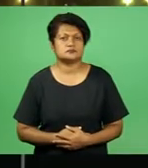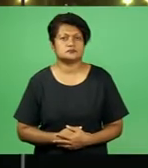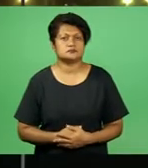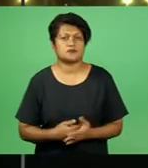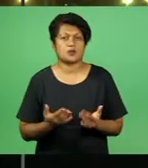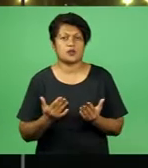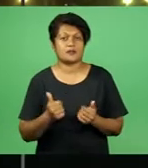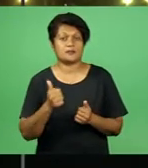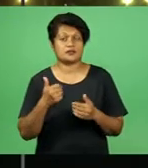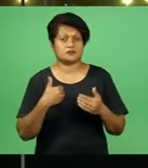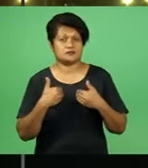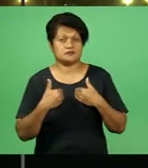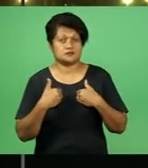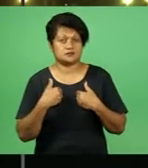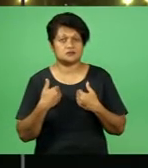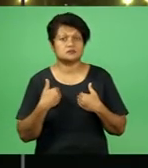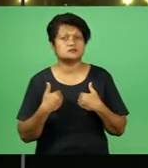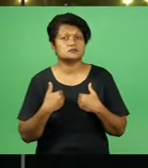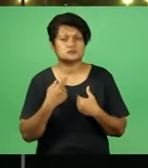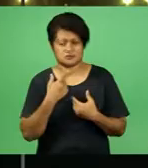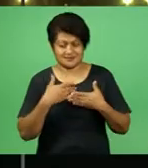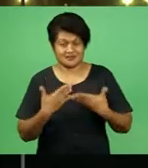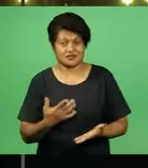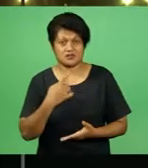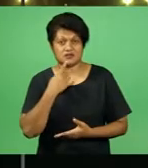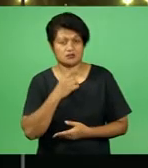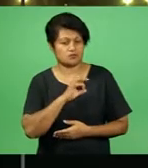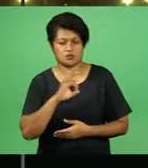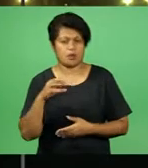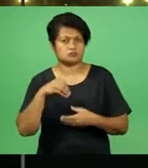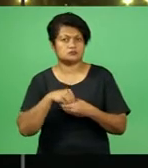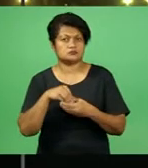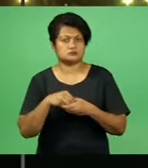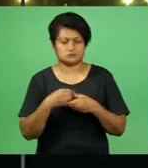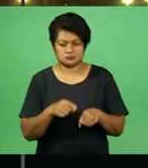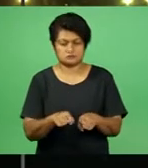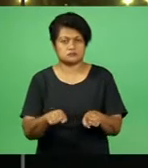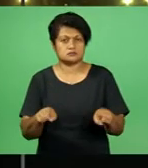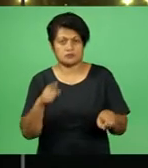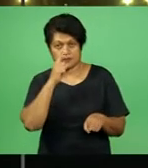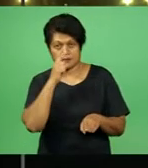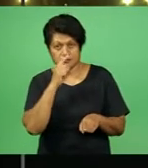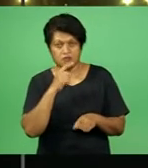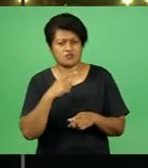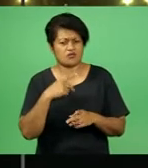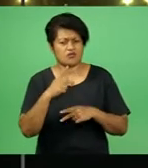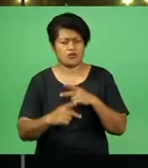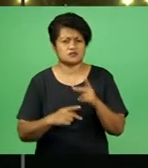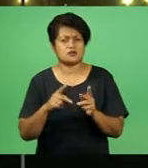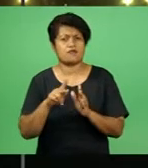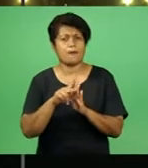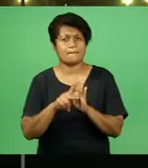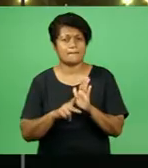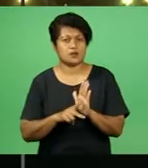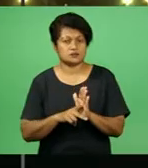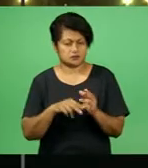Welcome back. The University of the South Pacific now says it will not engage publicly in its recruitment processes or policies in respect